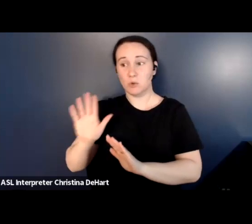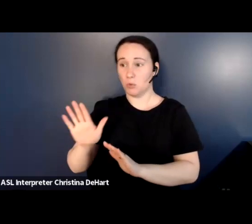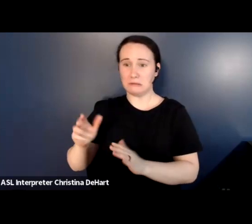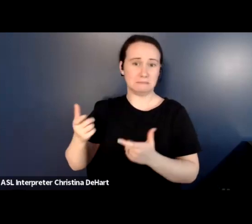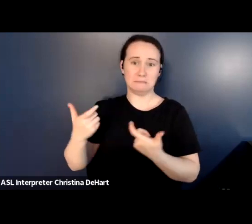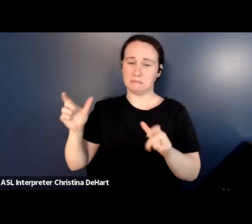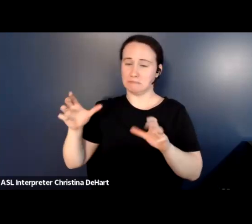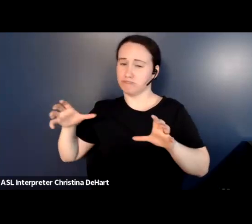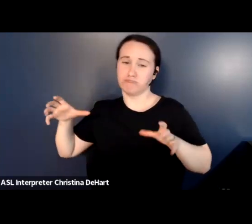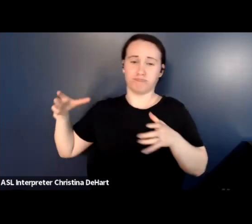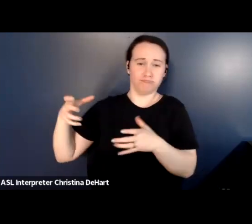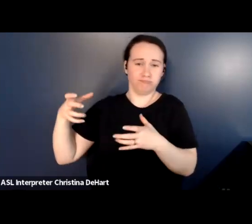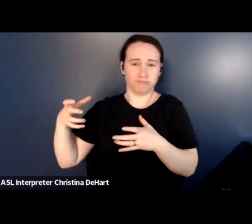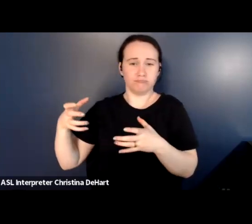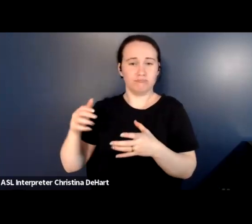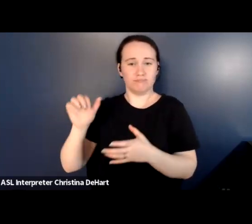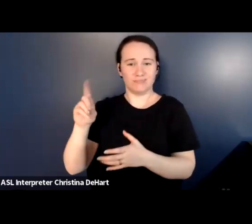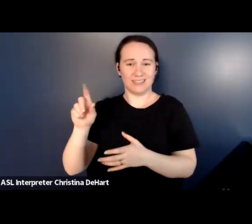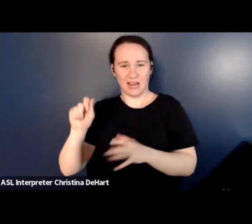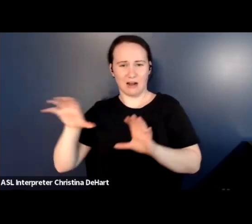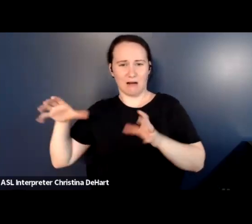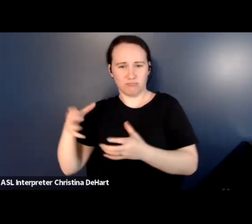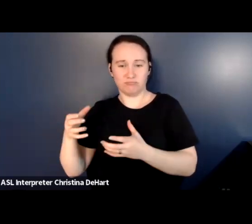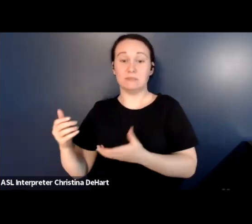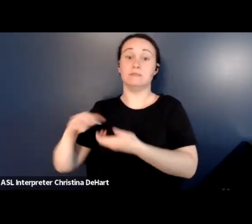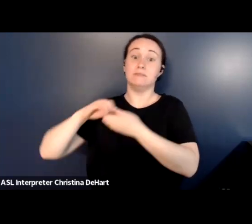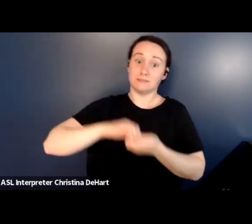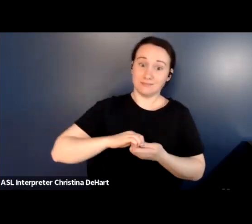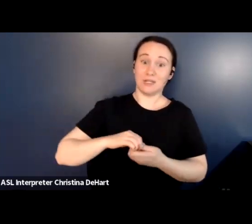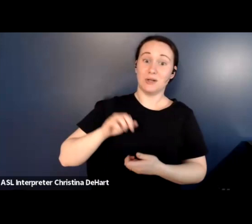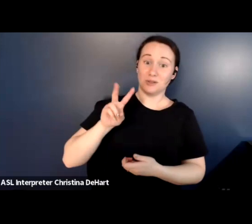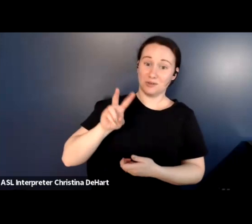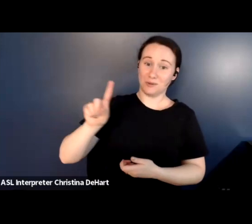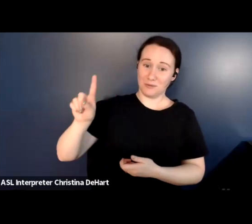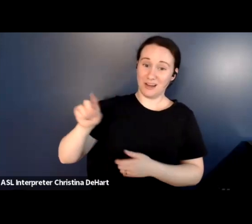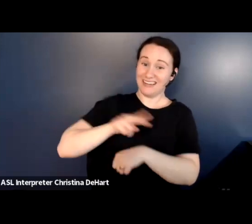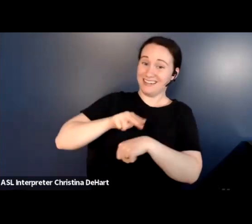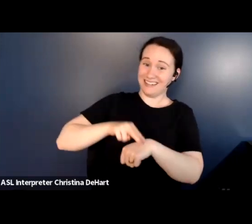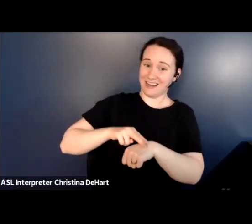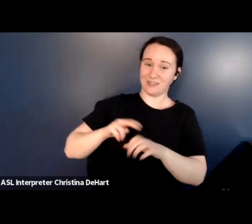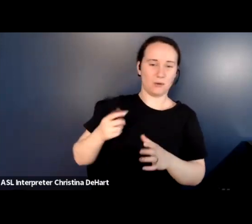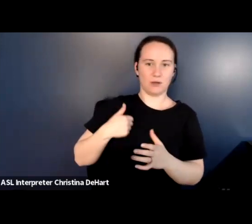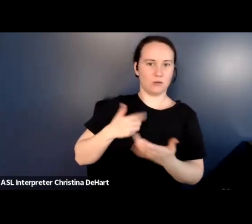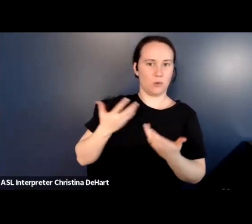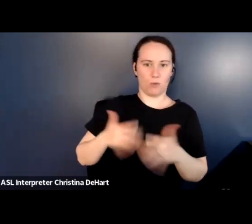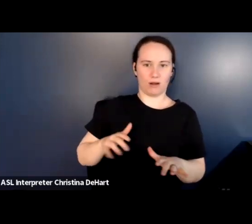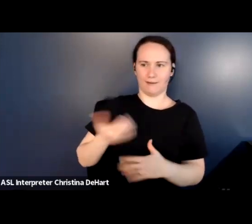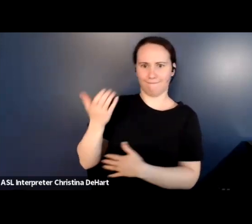larger ecosystem, right, of that 211 national database. We certainly wouldn't want to disturb that in any way.